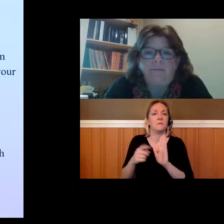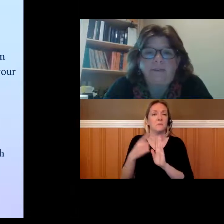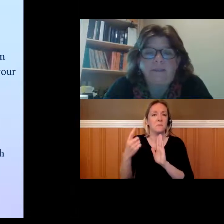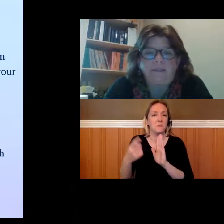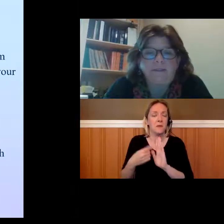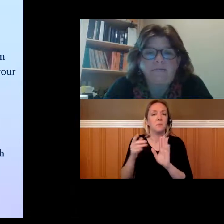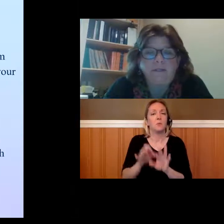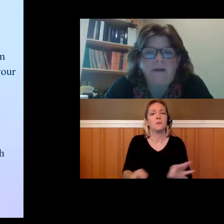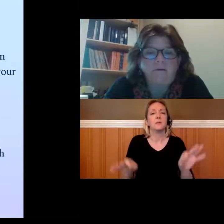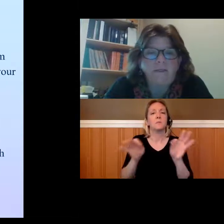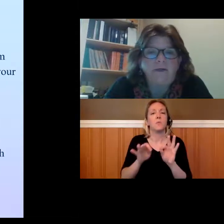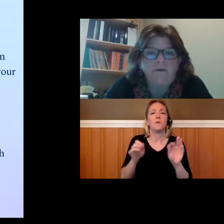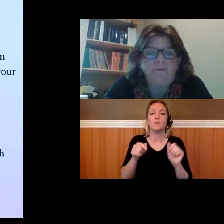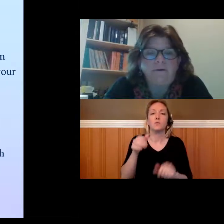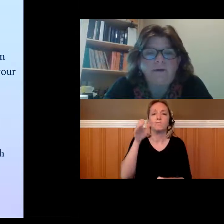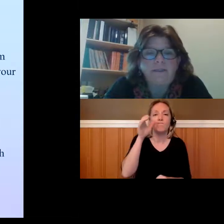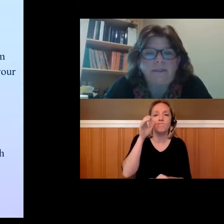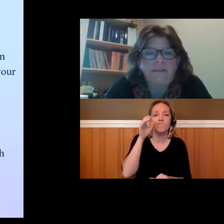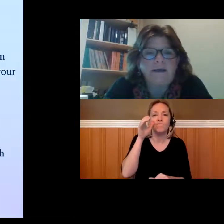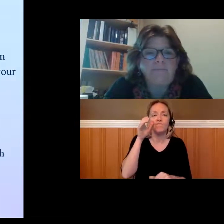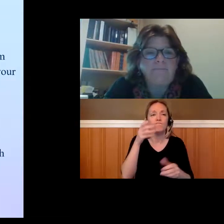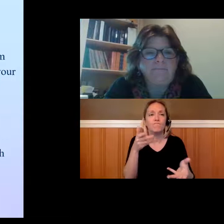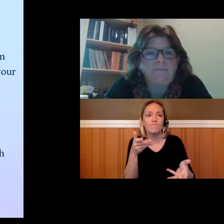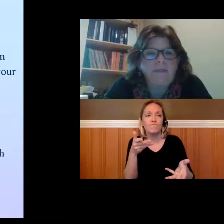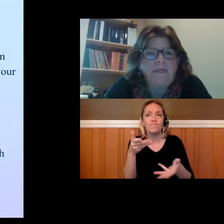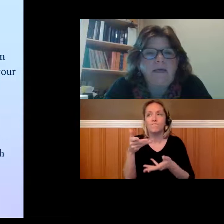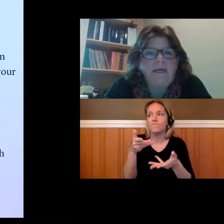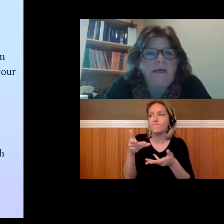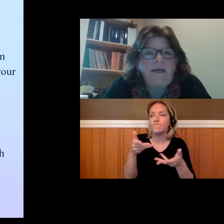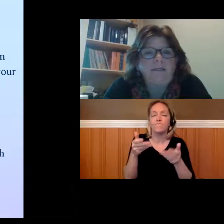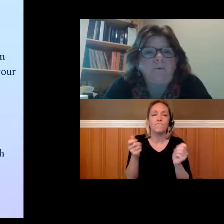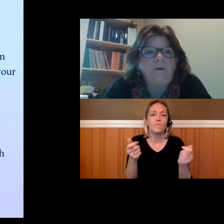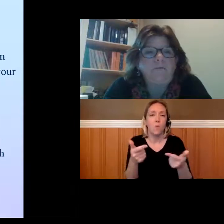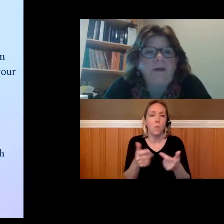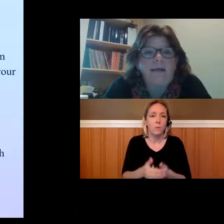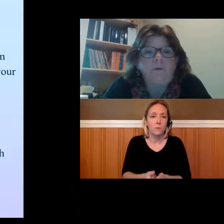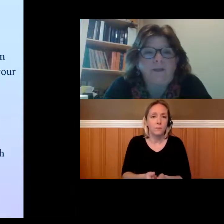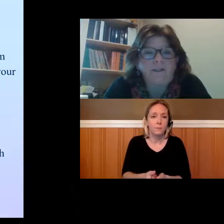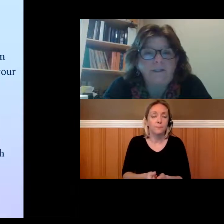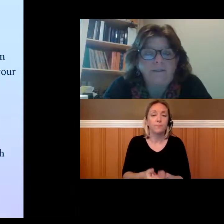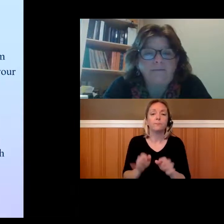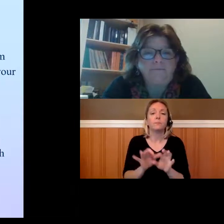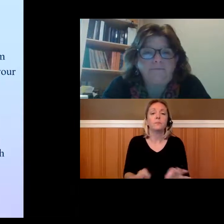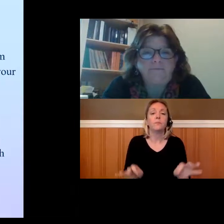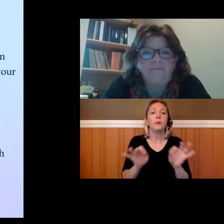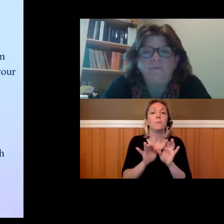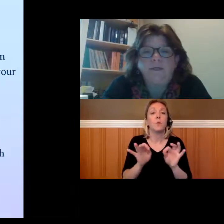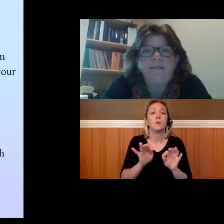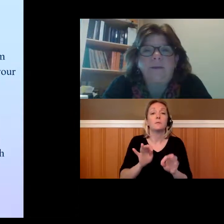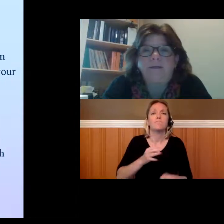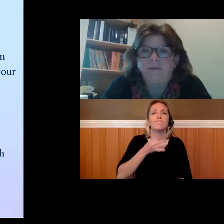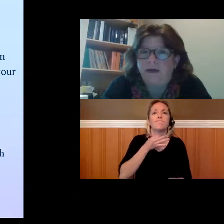to not only to you, but for you to listen to them. It's important for you to ask questions. Wouldn't expect you to not